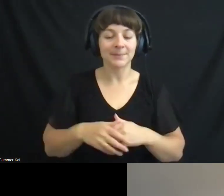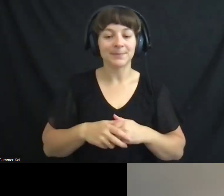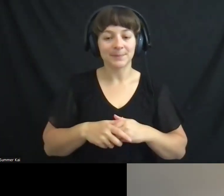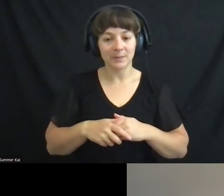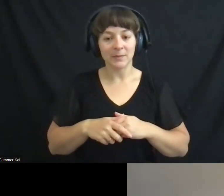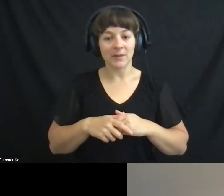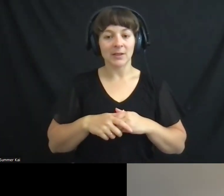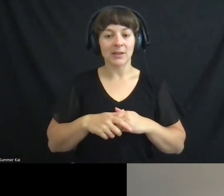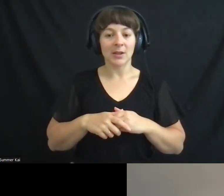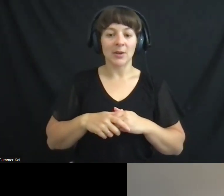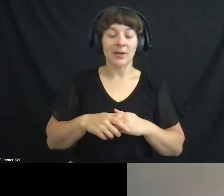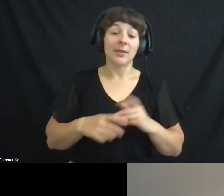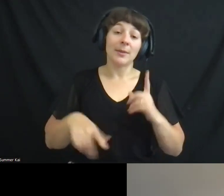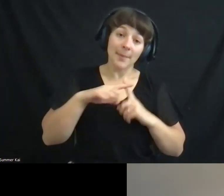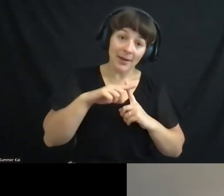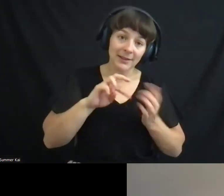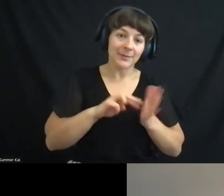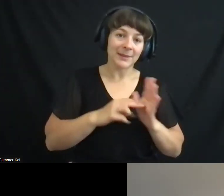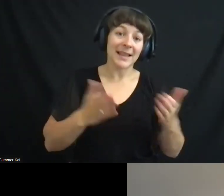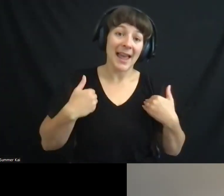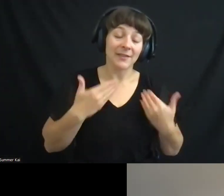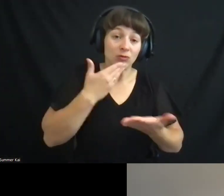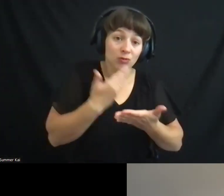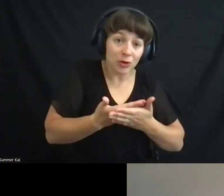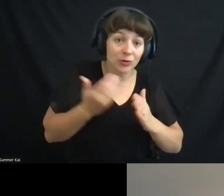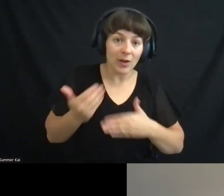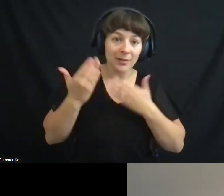The upshot there is that there are good recommendations about